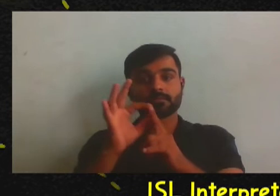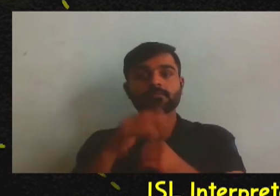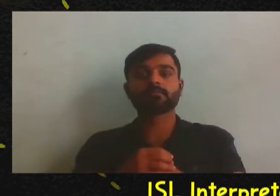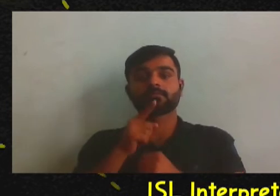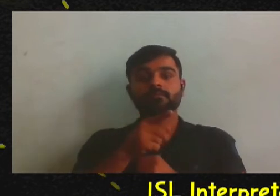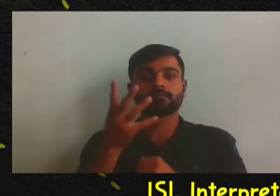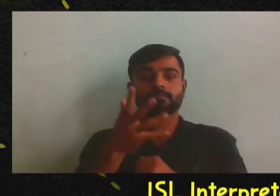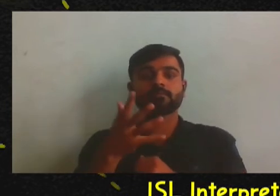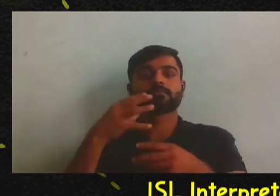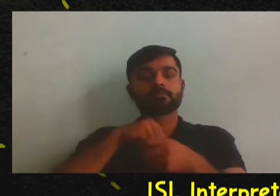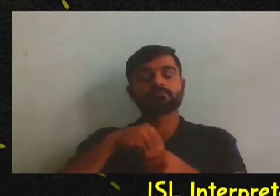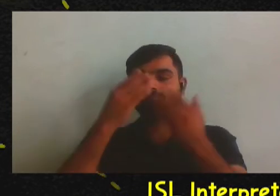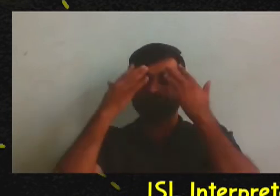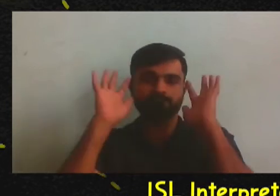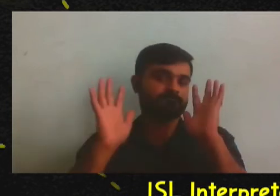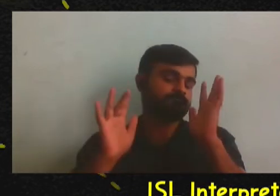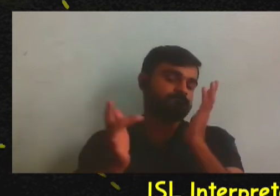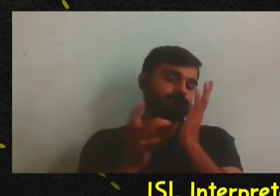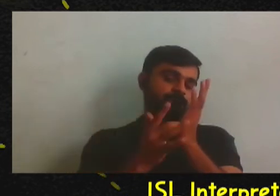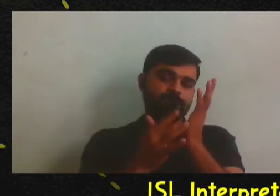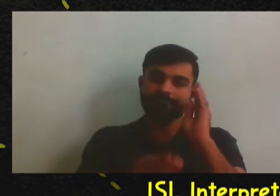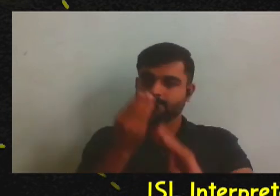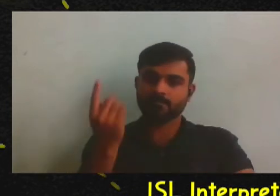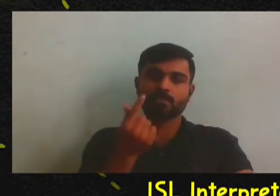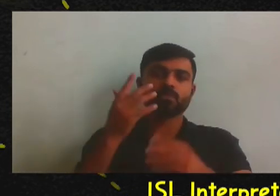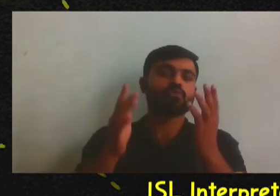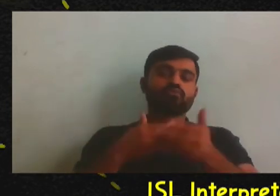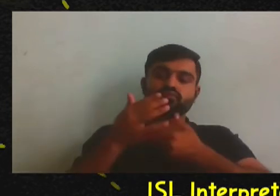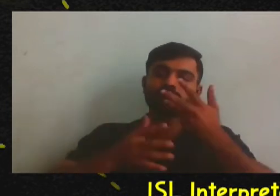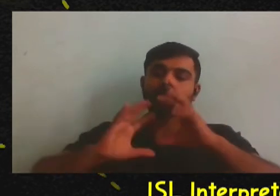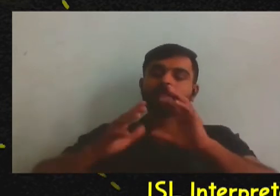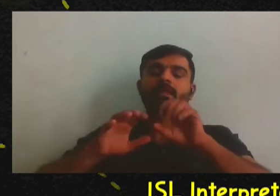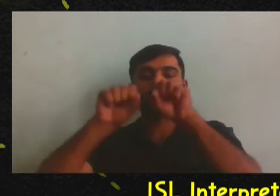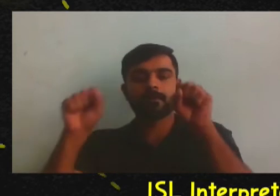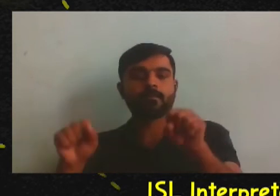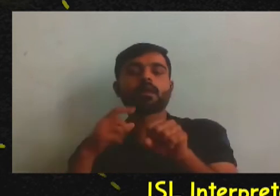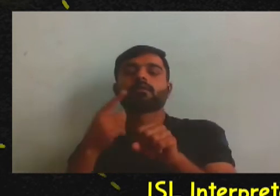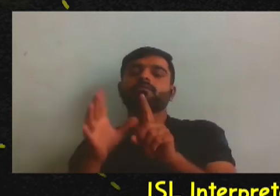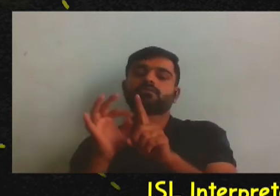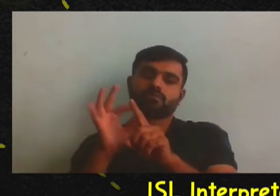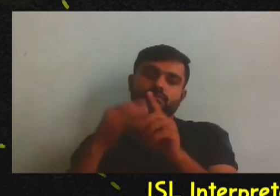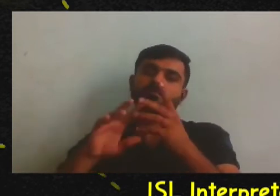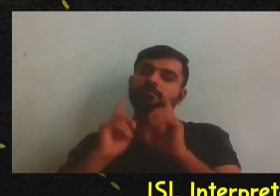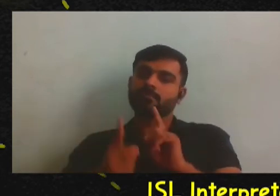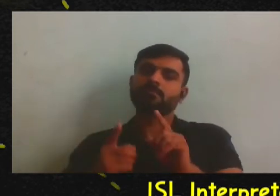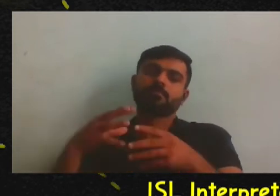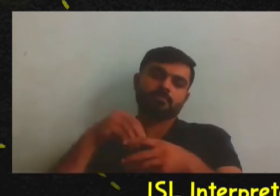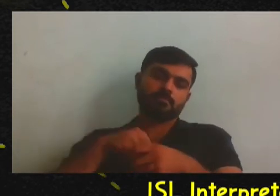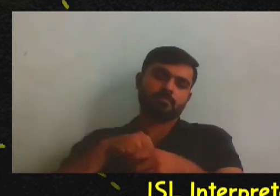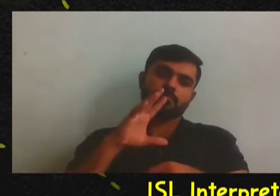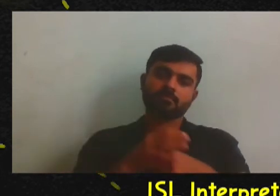is something that I don't think technology, as much as you may train a machine learning model, that will necessarily come through